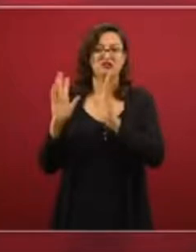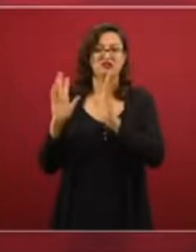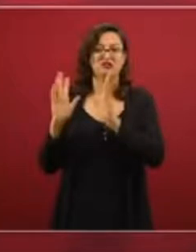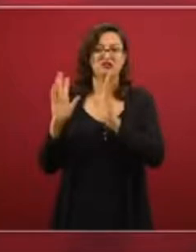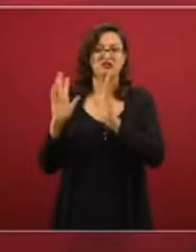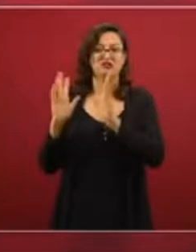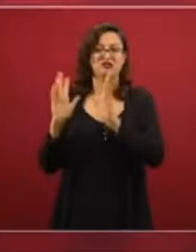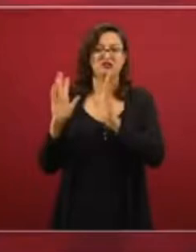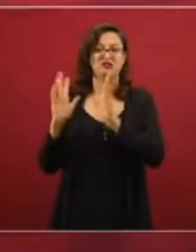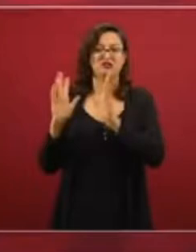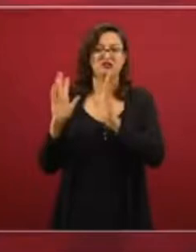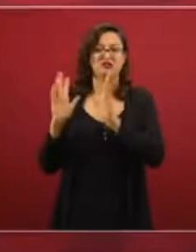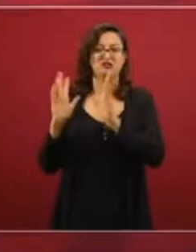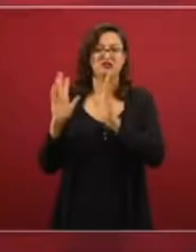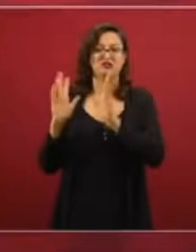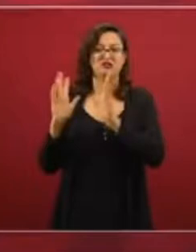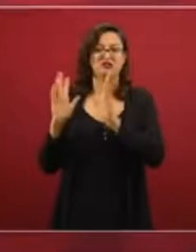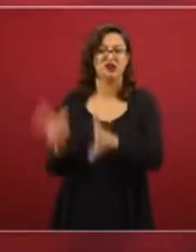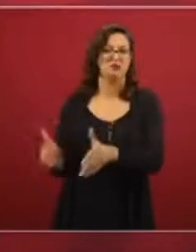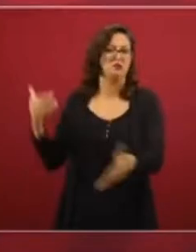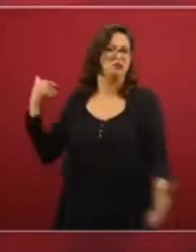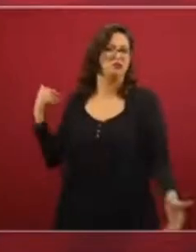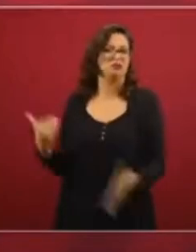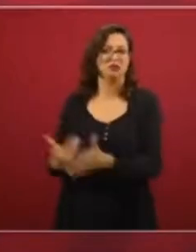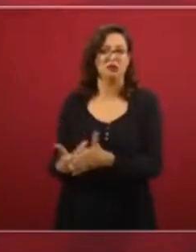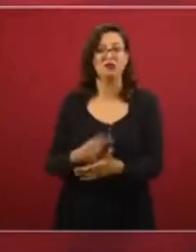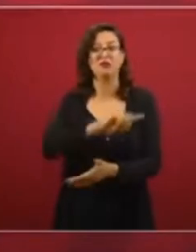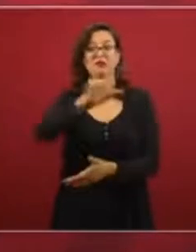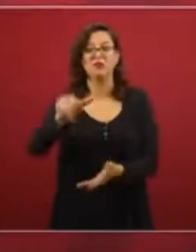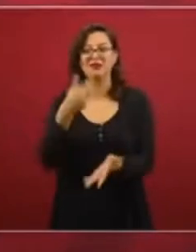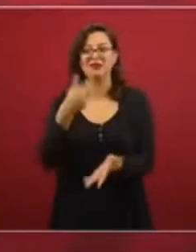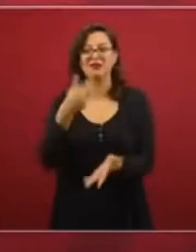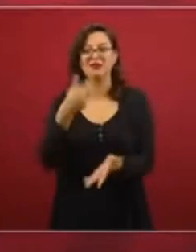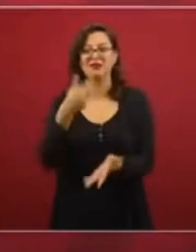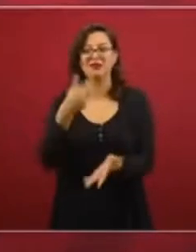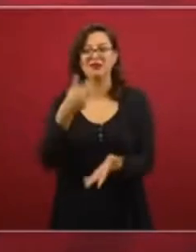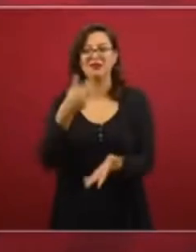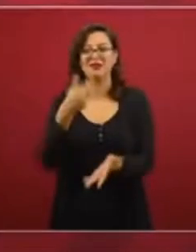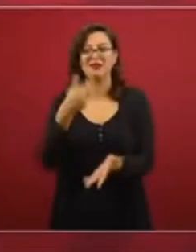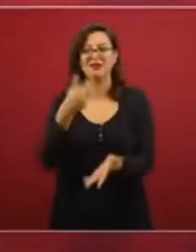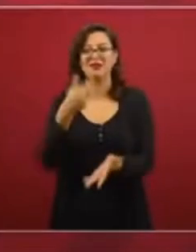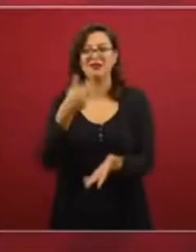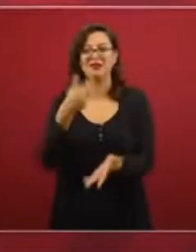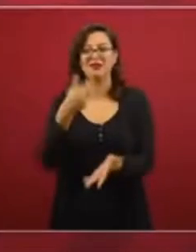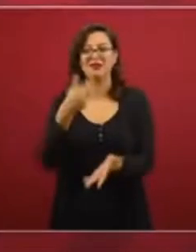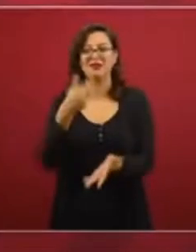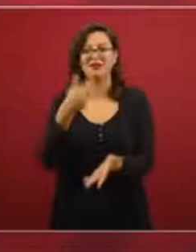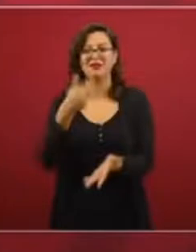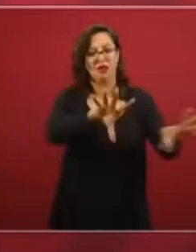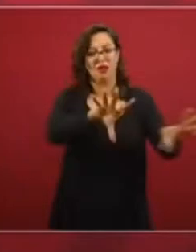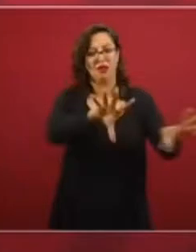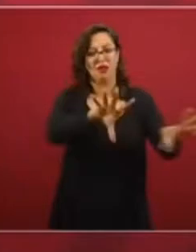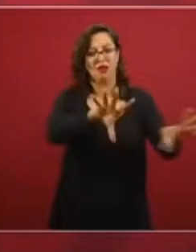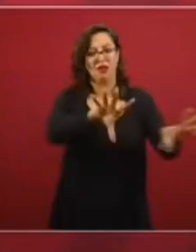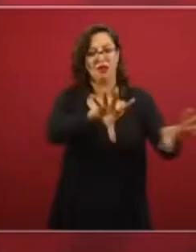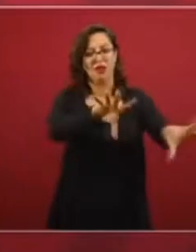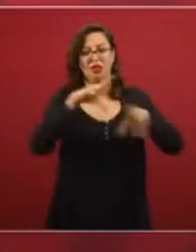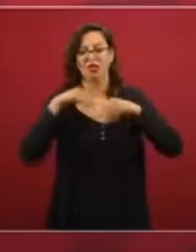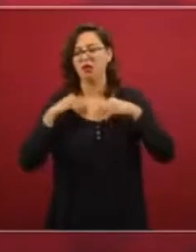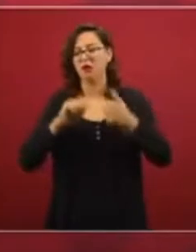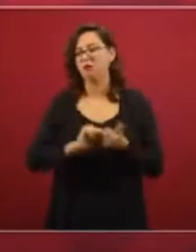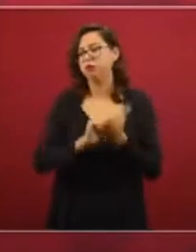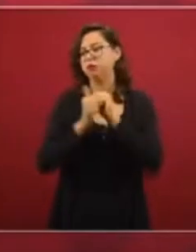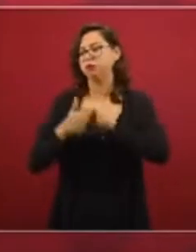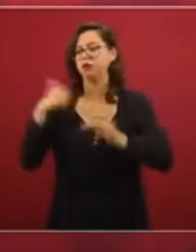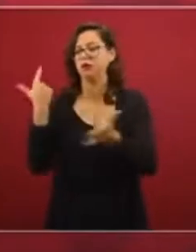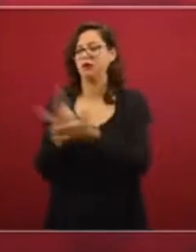this condition, in this disease. Para determinar la mortalidad. To determine the mortality. Y así es que más